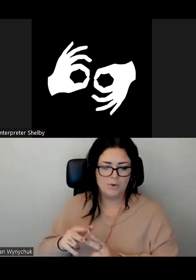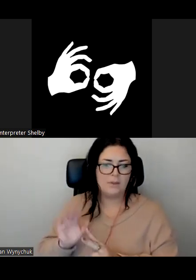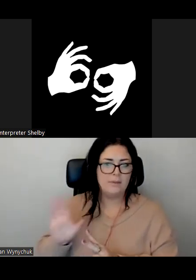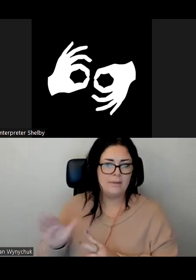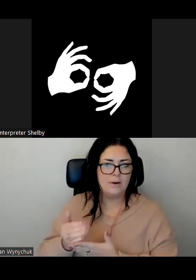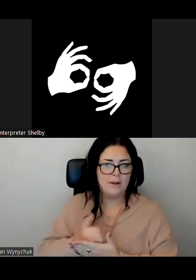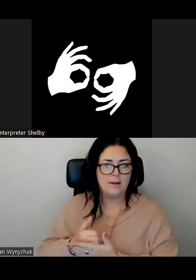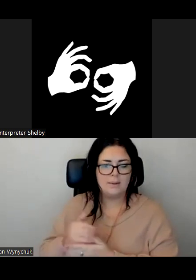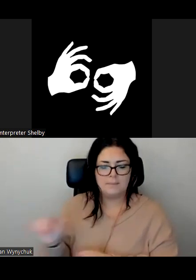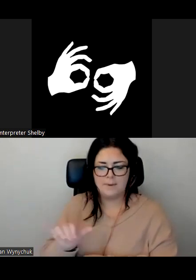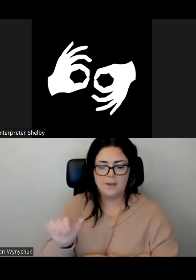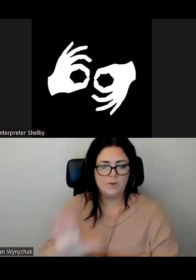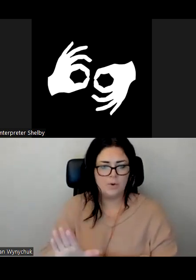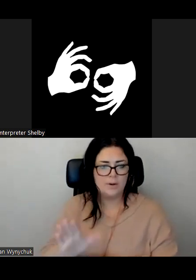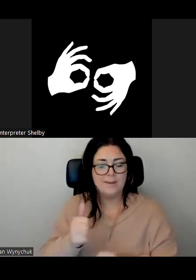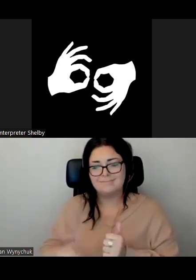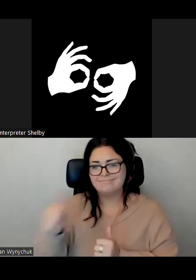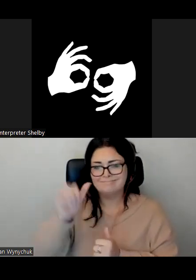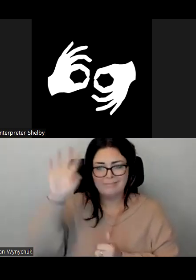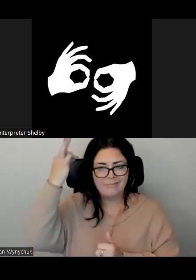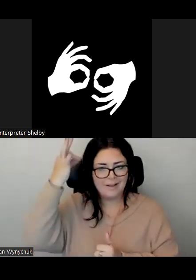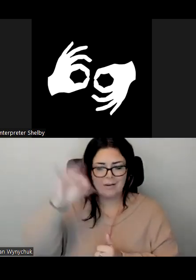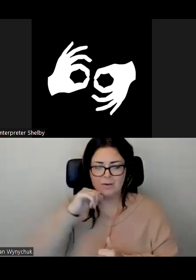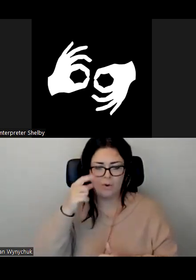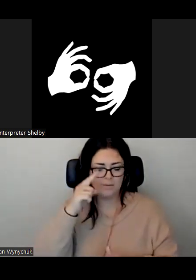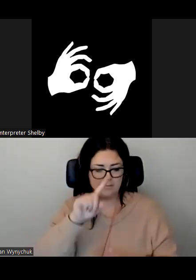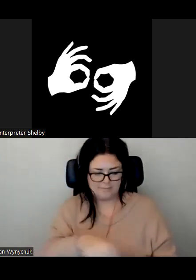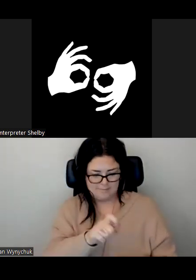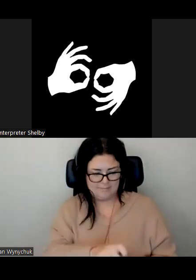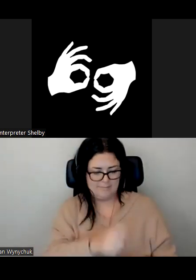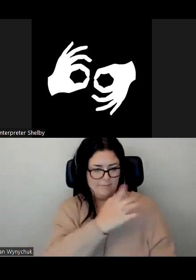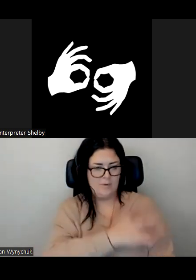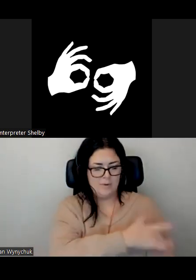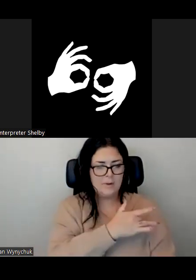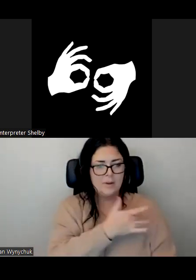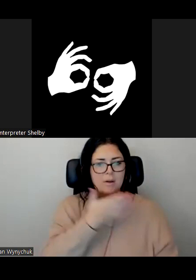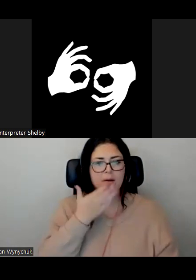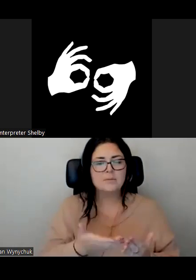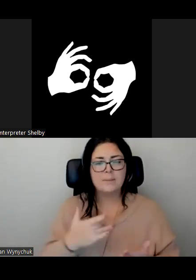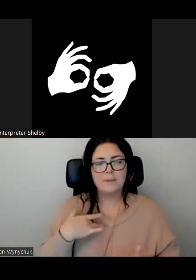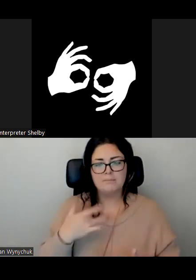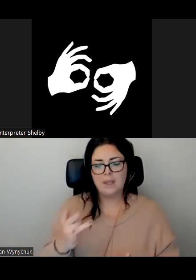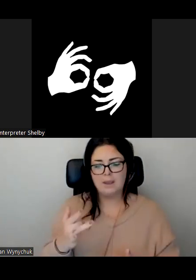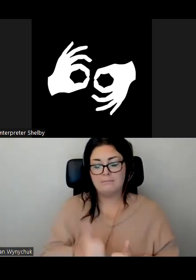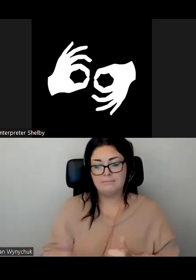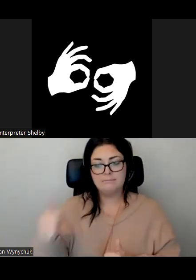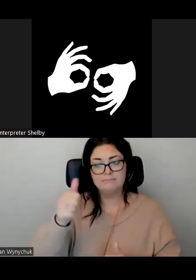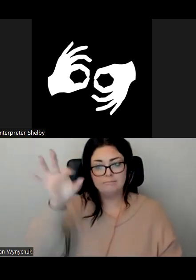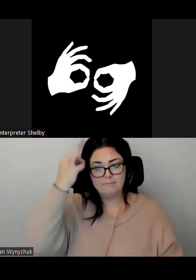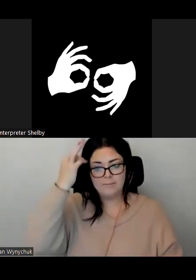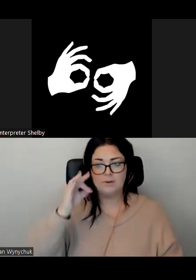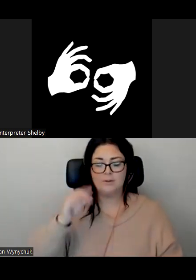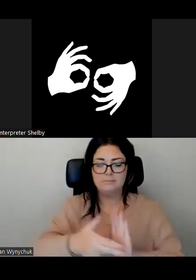together. That's federal law. That's not Newfoundland law. So you may be considered common law federally for